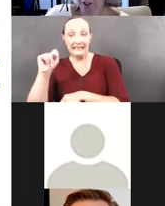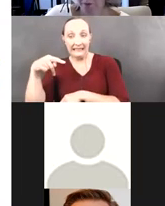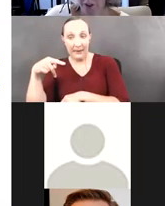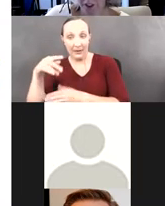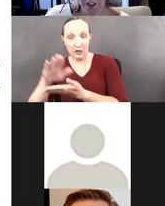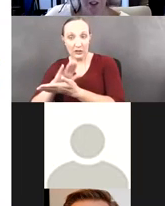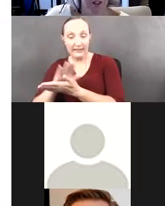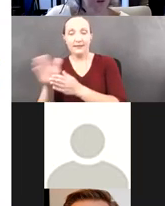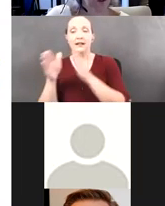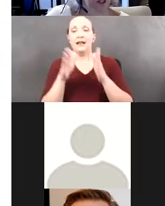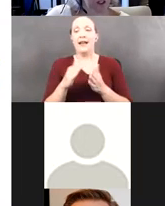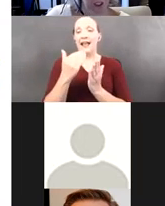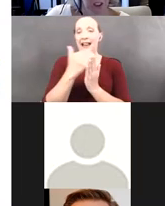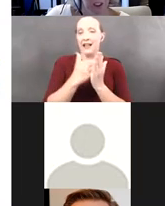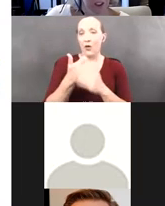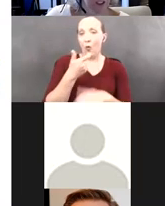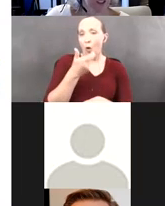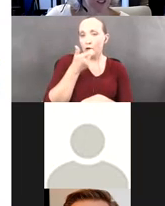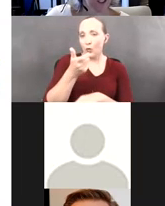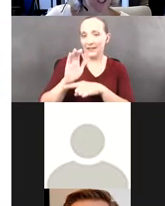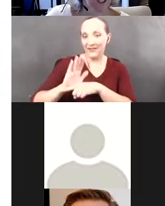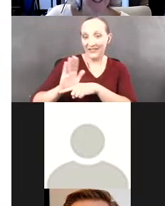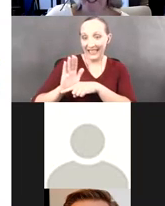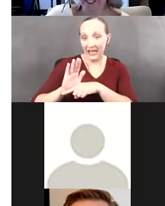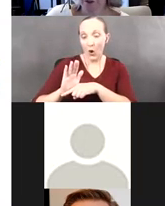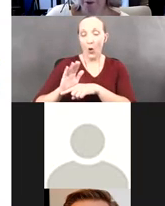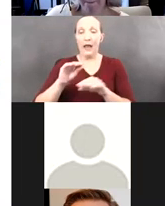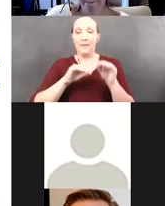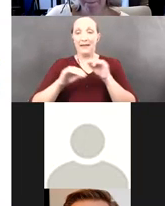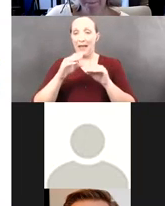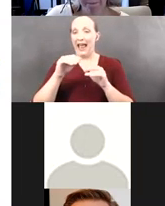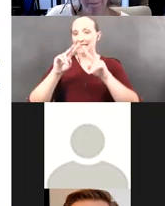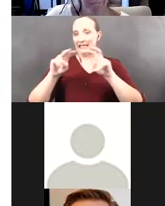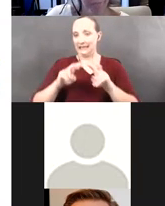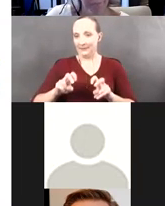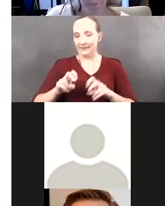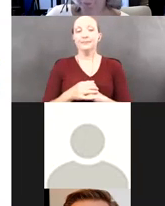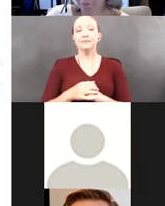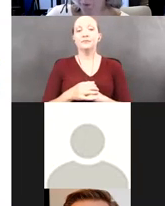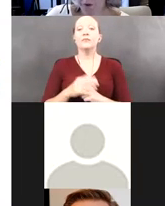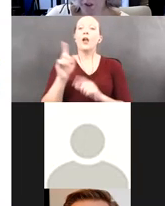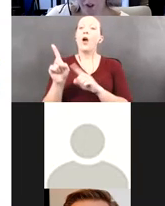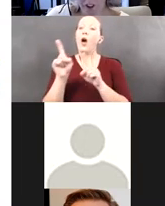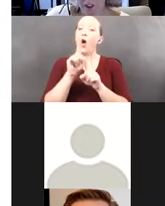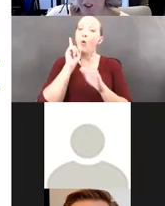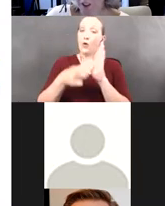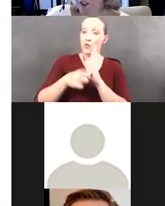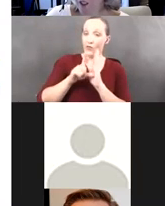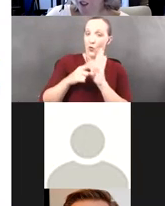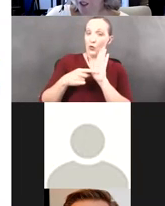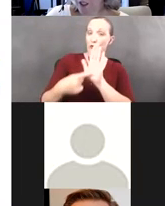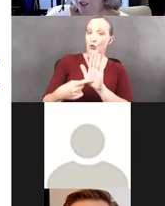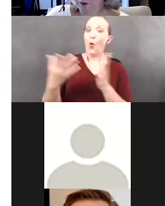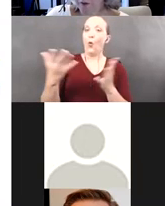padres, manipulatives, and los assessments. manipulativos I'm also y going to be exámenes. reviewing the information you También can voy a find in repasar an la información assessment que pueden report.